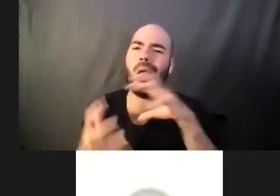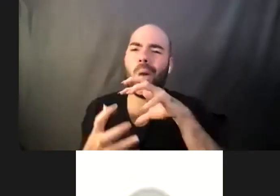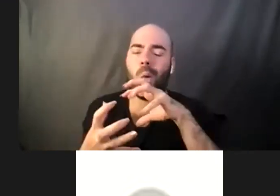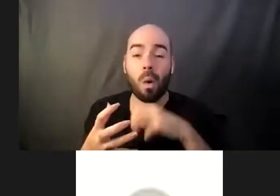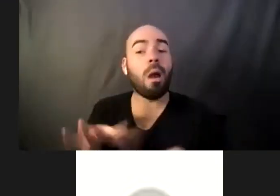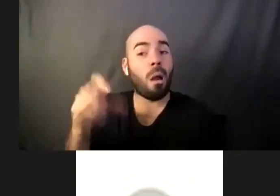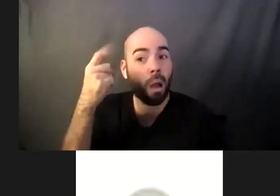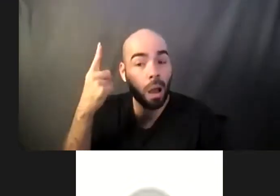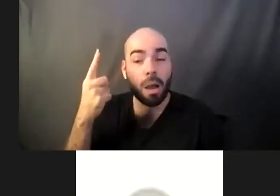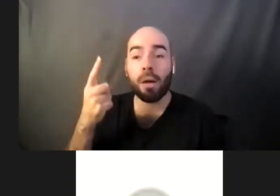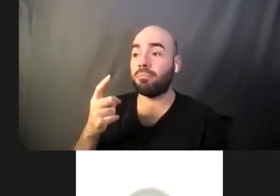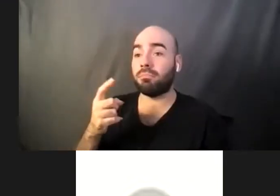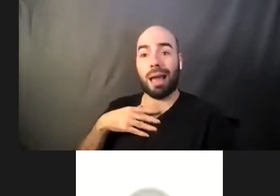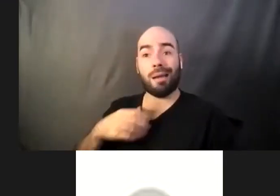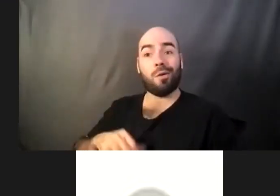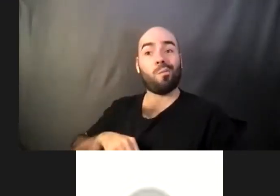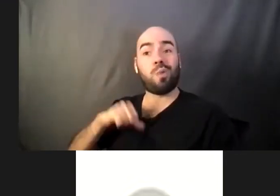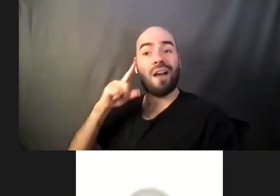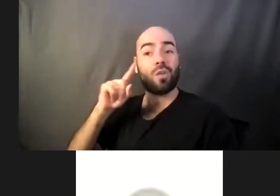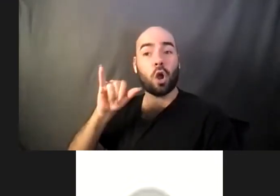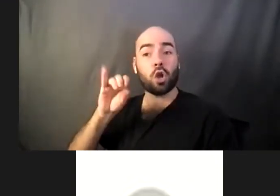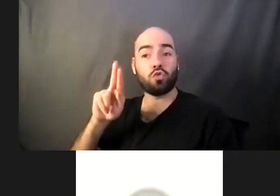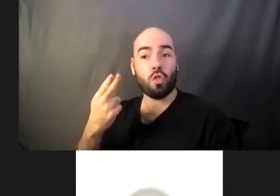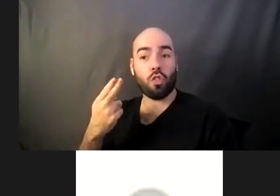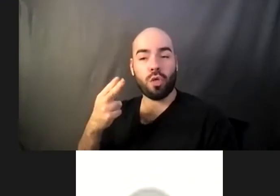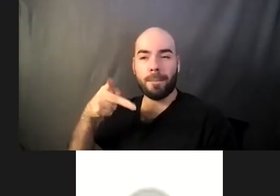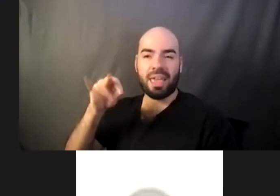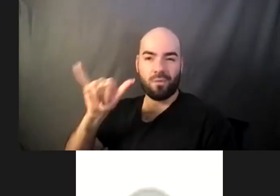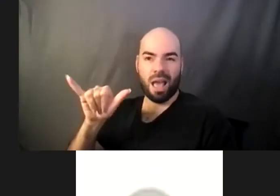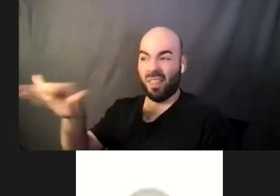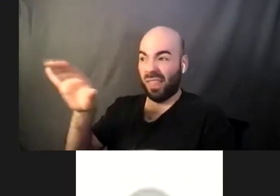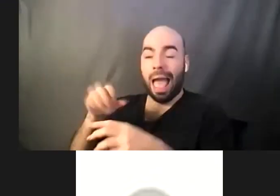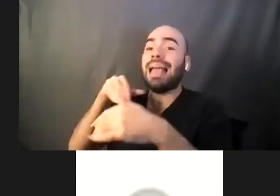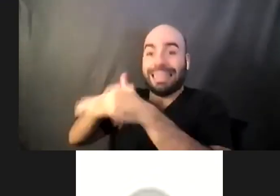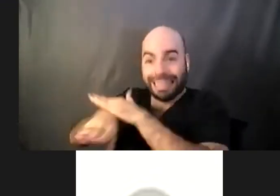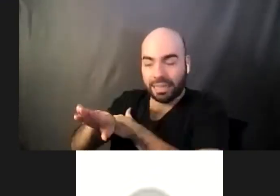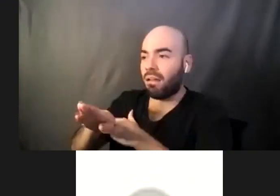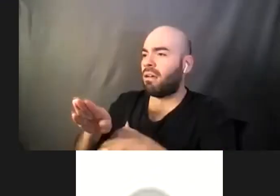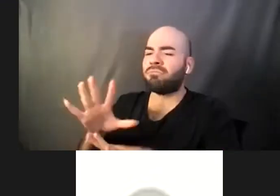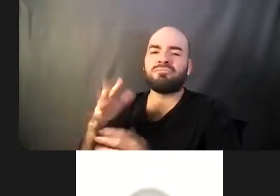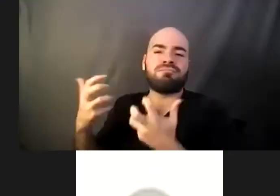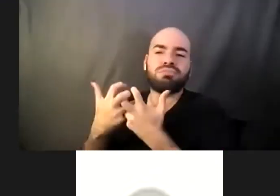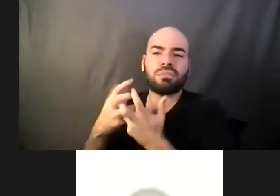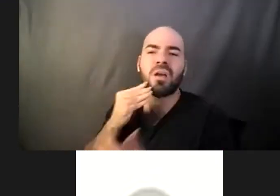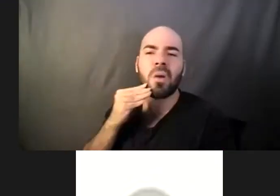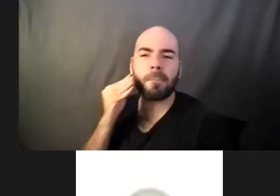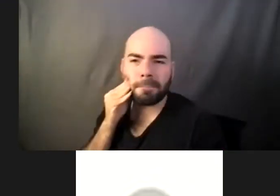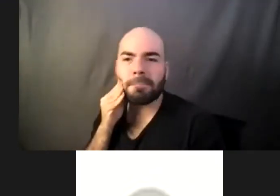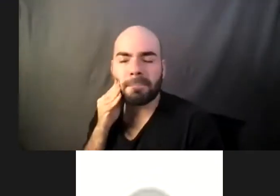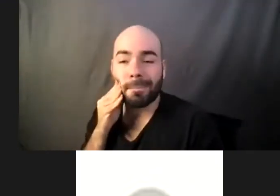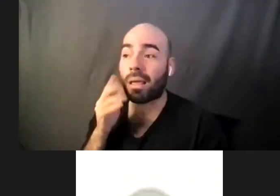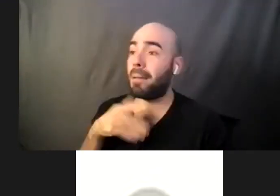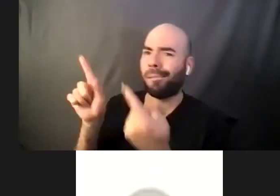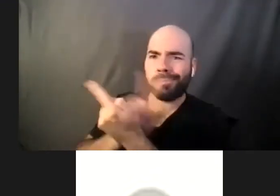work at Pride for Youth. Like, I walked in and it felt like home. I loved the staff. I felt welcome. I felt